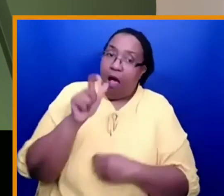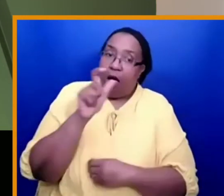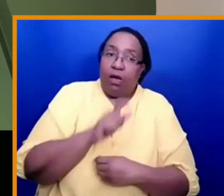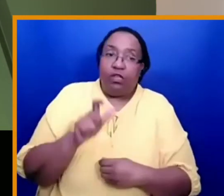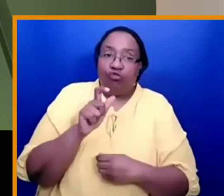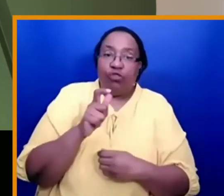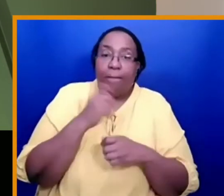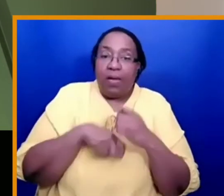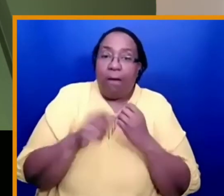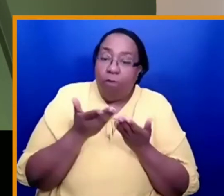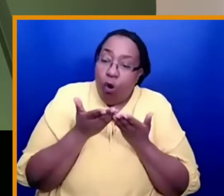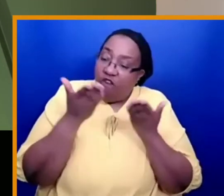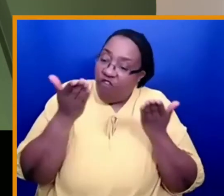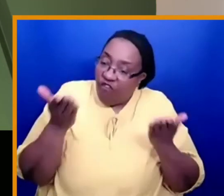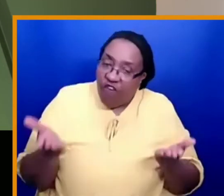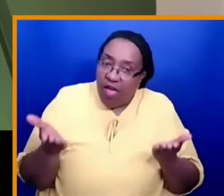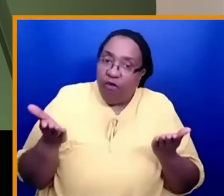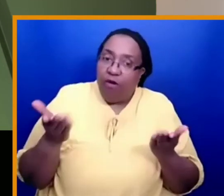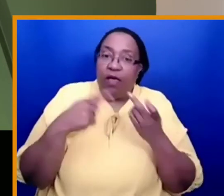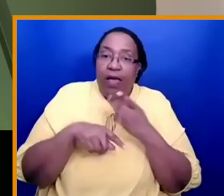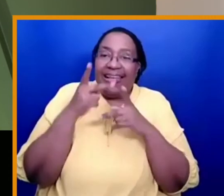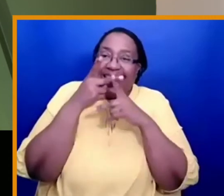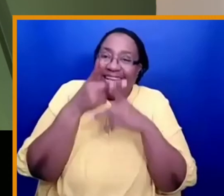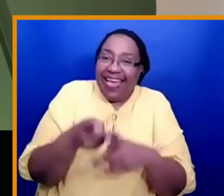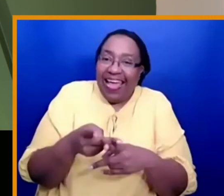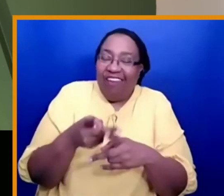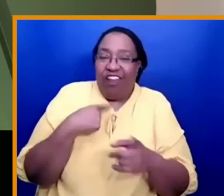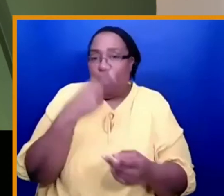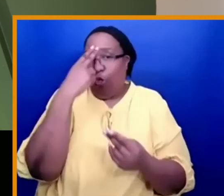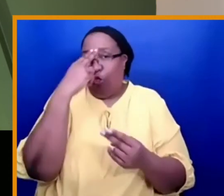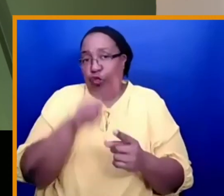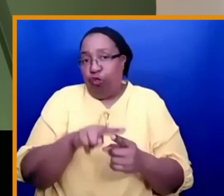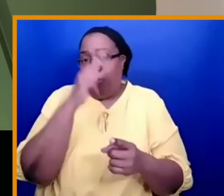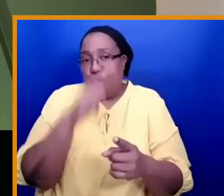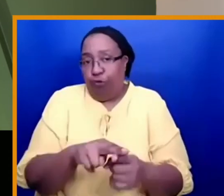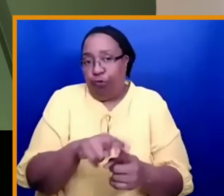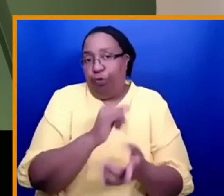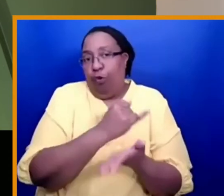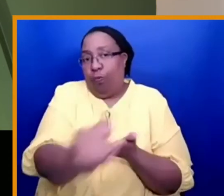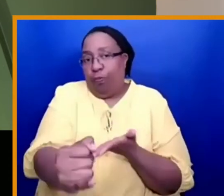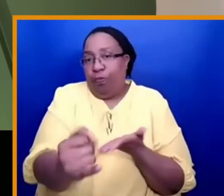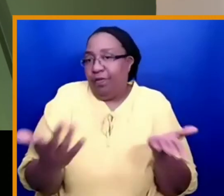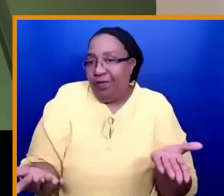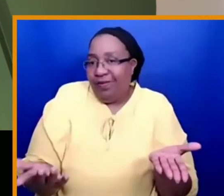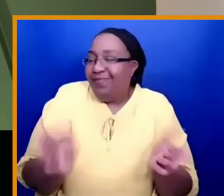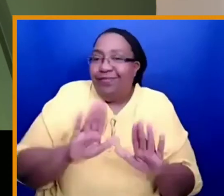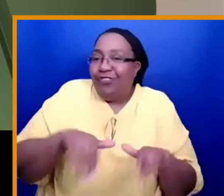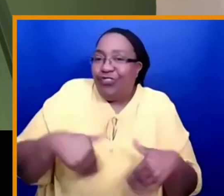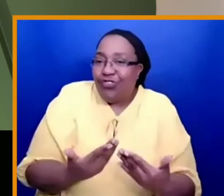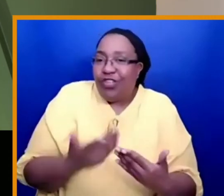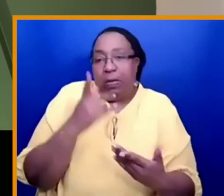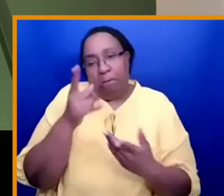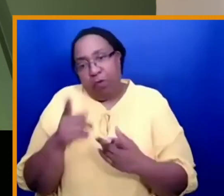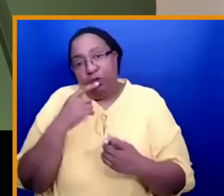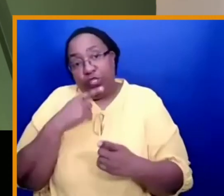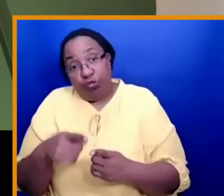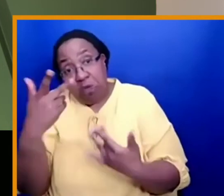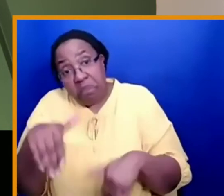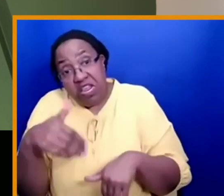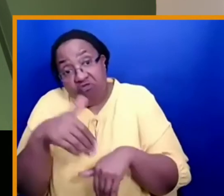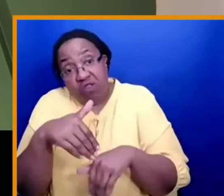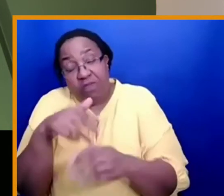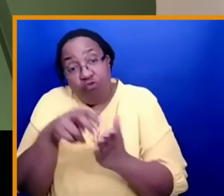society, where we move away from the demonisation of those with criminal records and instead pivot to support and rehabilitation that will